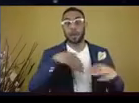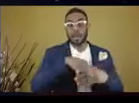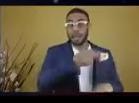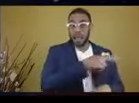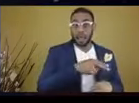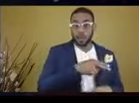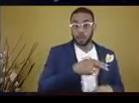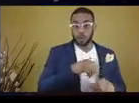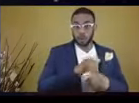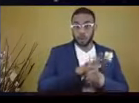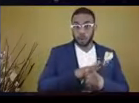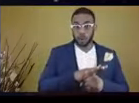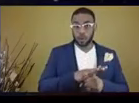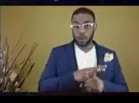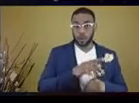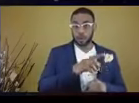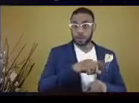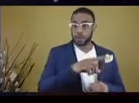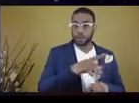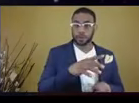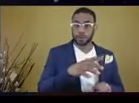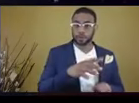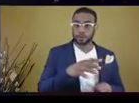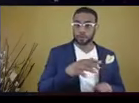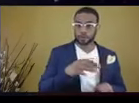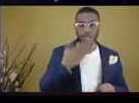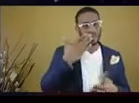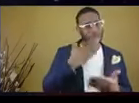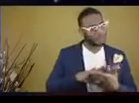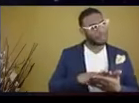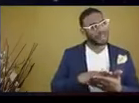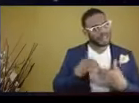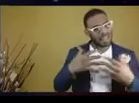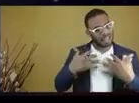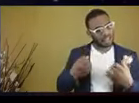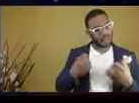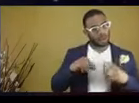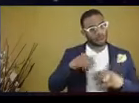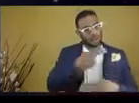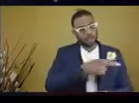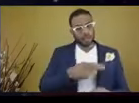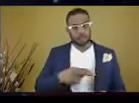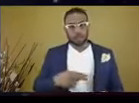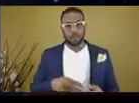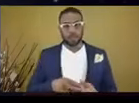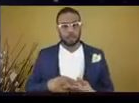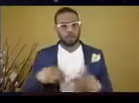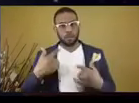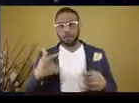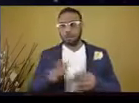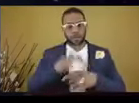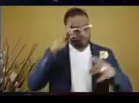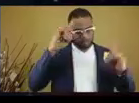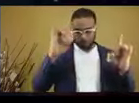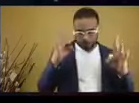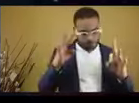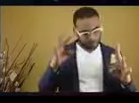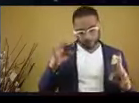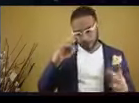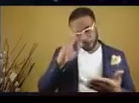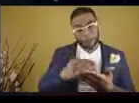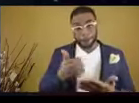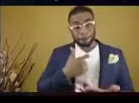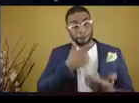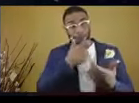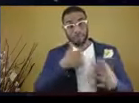with COVID. They were in bad shape when they were in the hospital. It's been a complete nightmare. I've watched